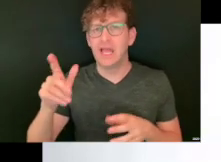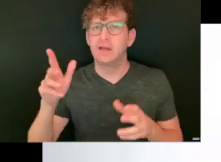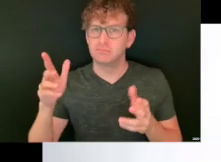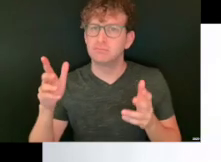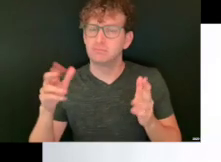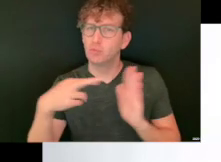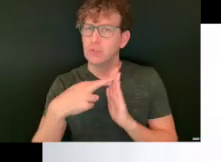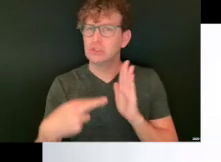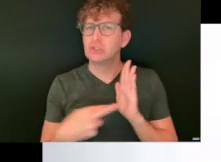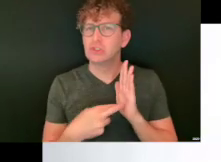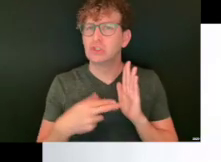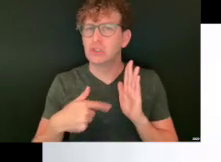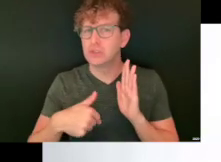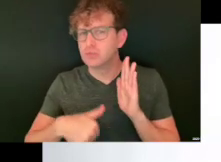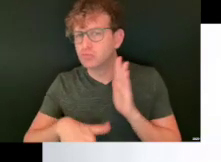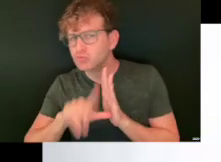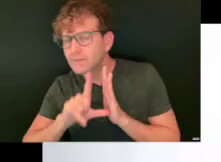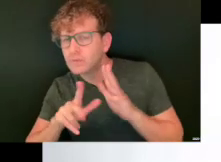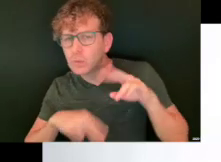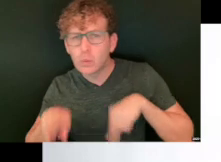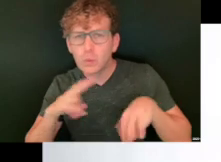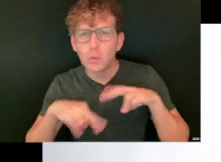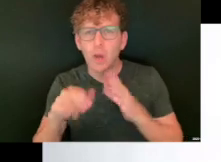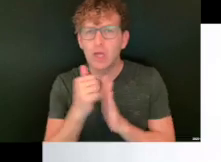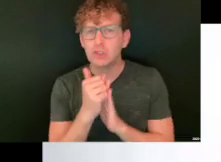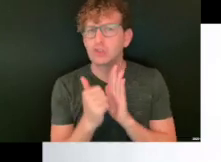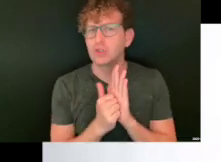Next slide, please.